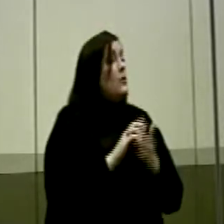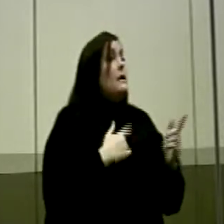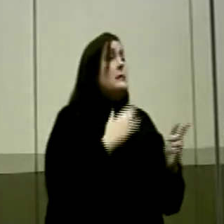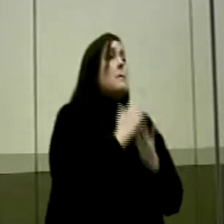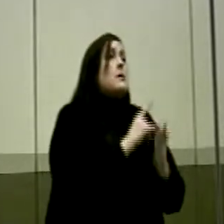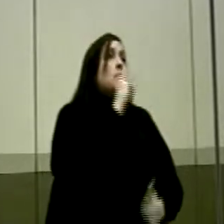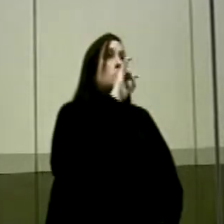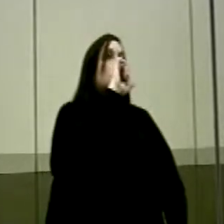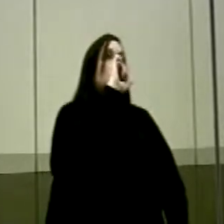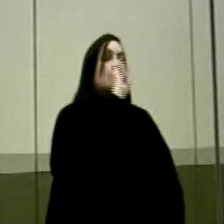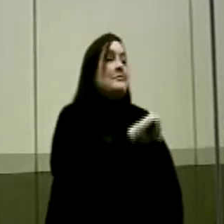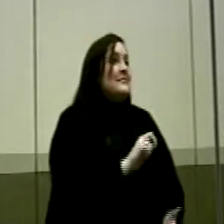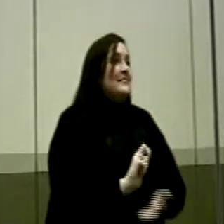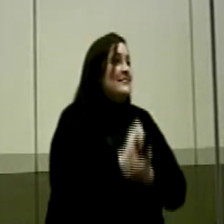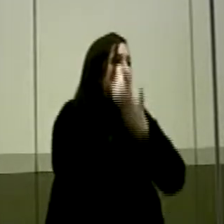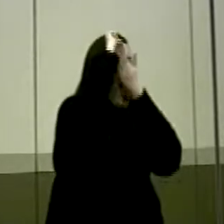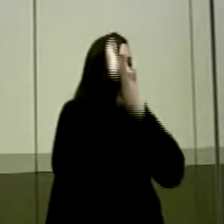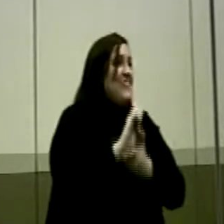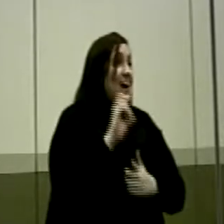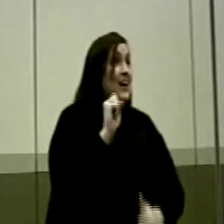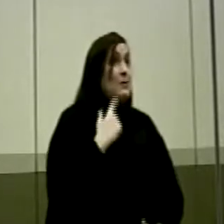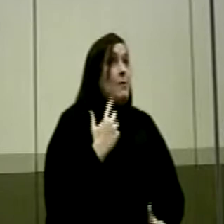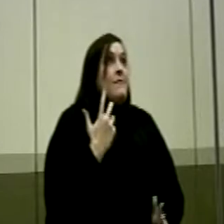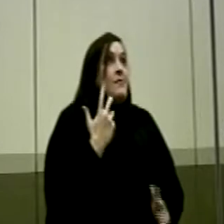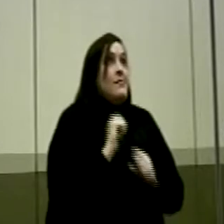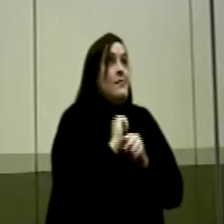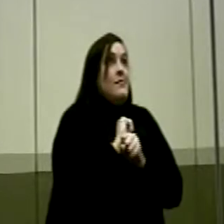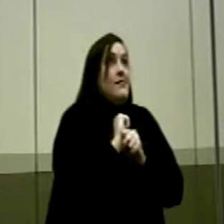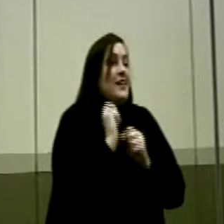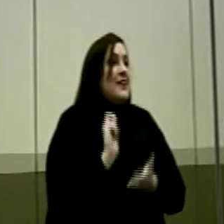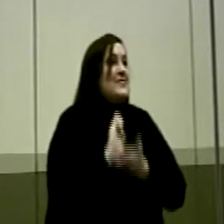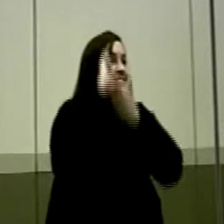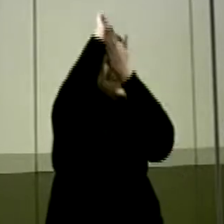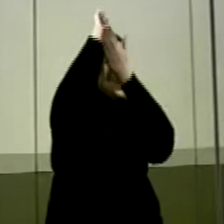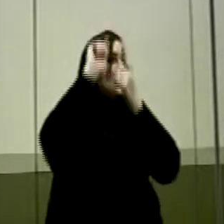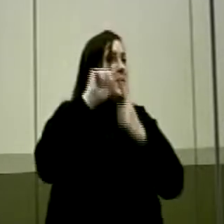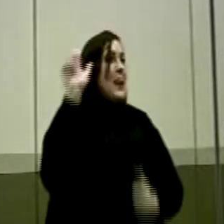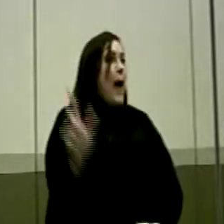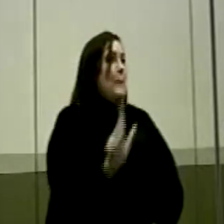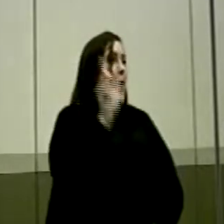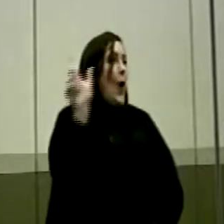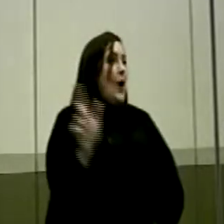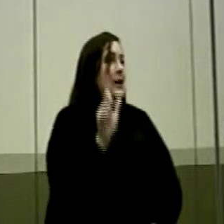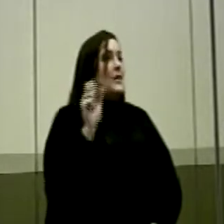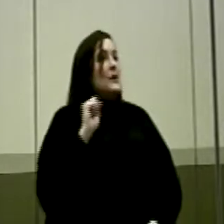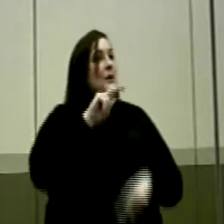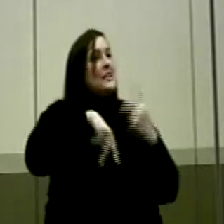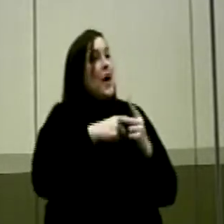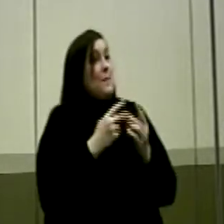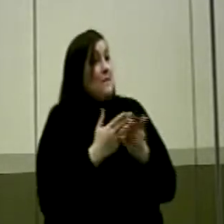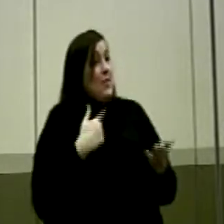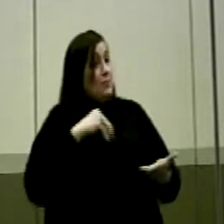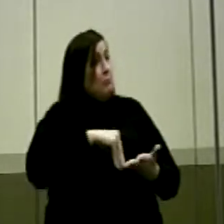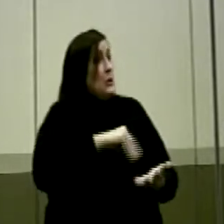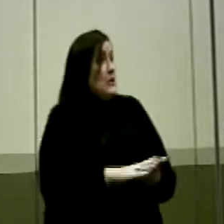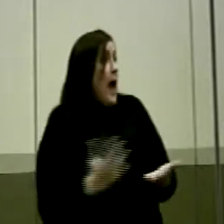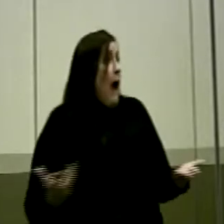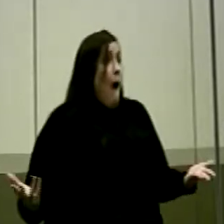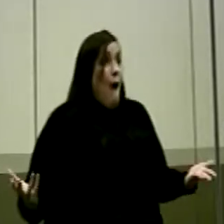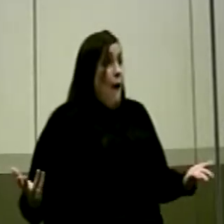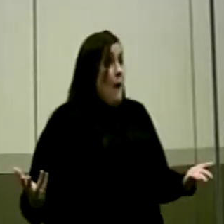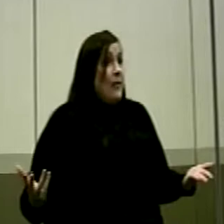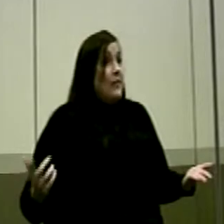elevator. Yeah, yeah, You know? yeah. Be creative, yeah. Those are the kinds of things Yeah. that we put down. Because we